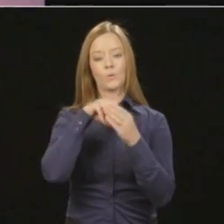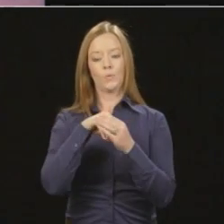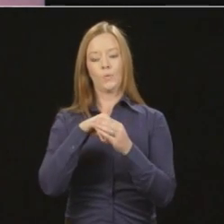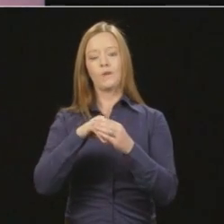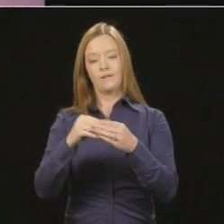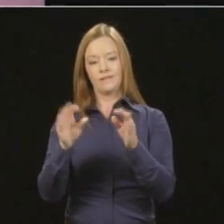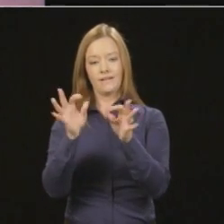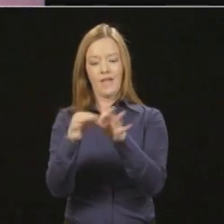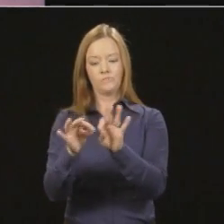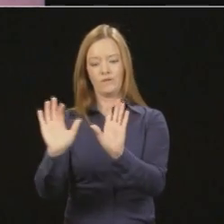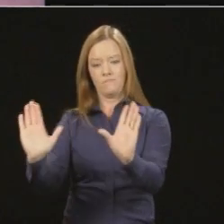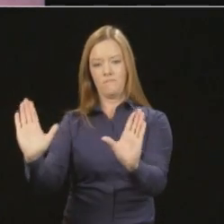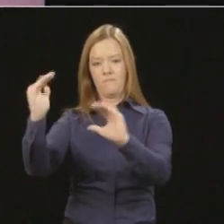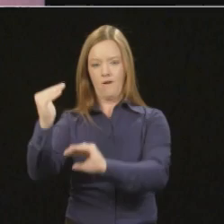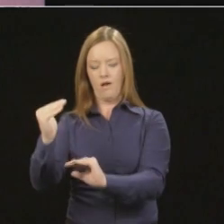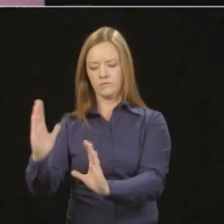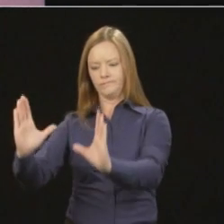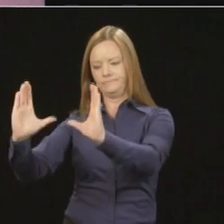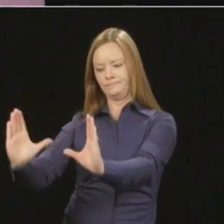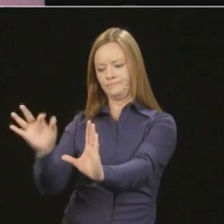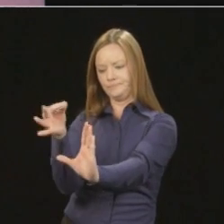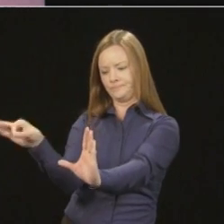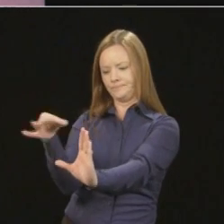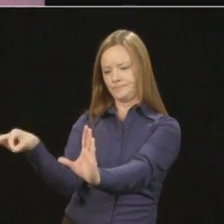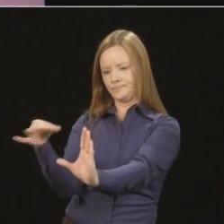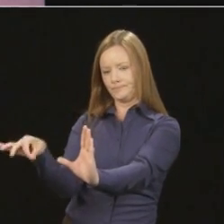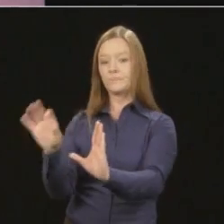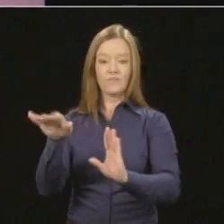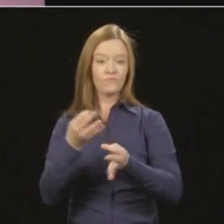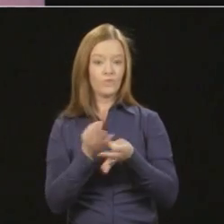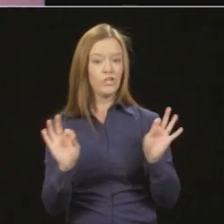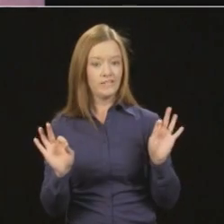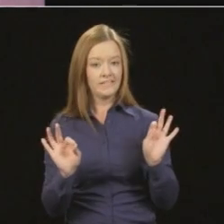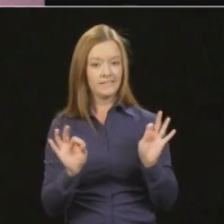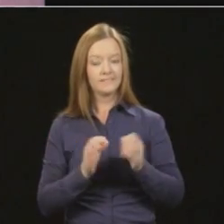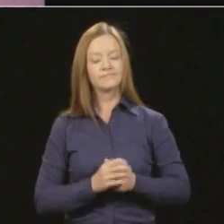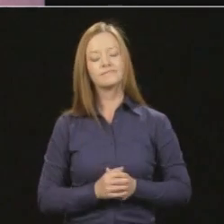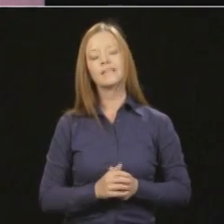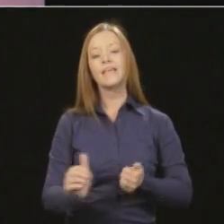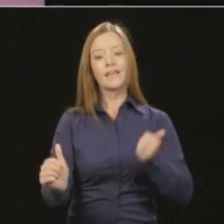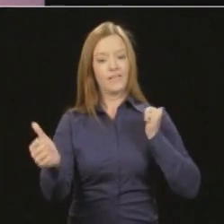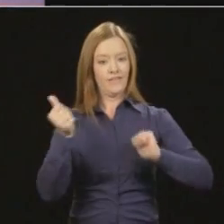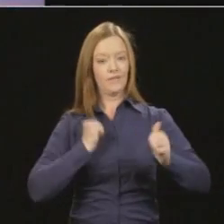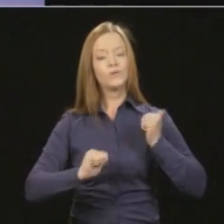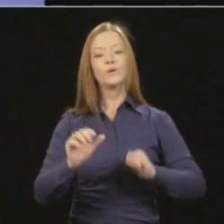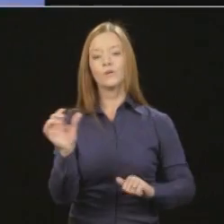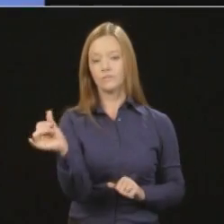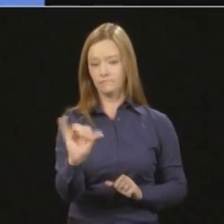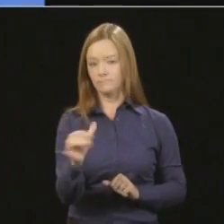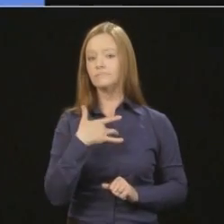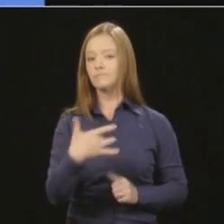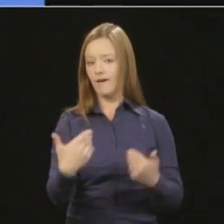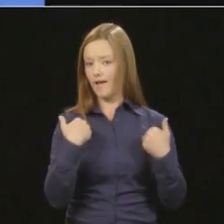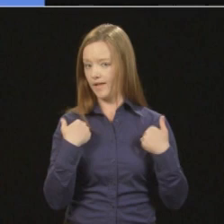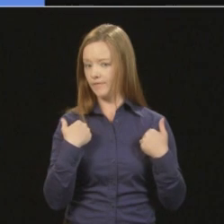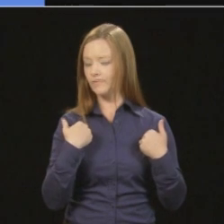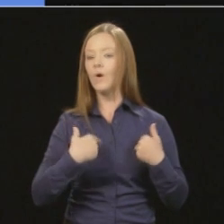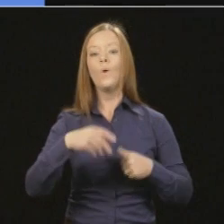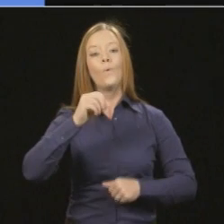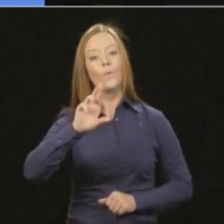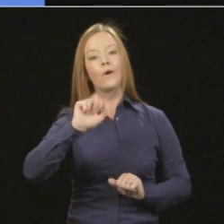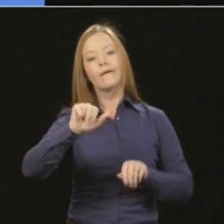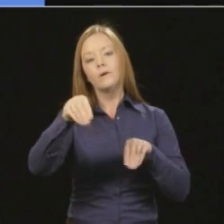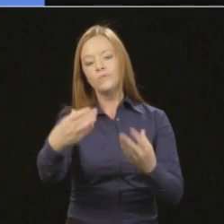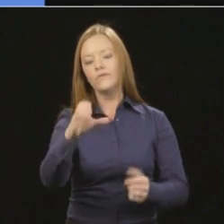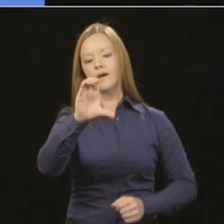charge. Public performance spaces often have these devices, or can provide something called CART, which stands